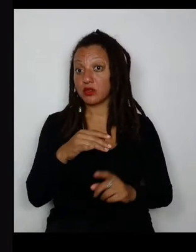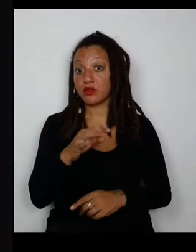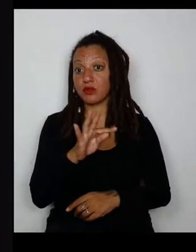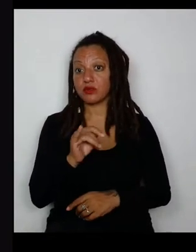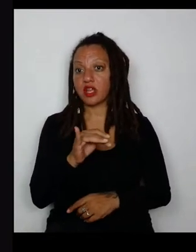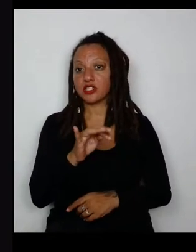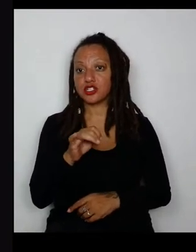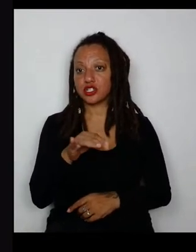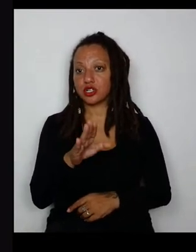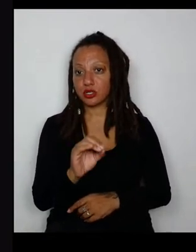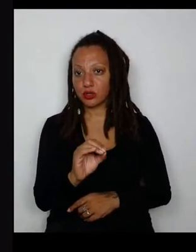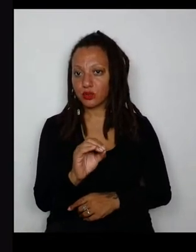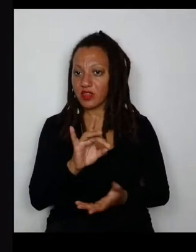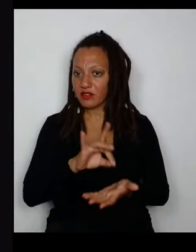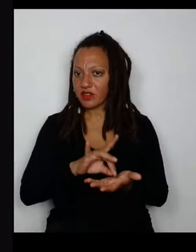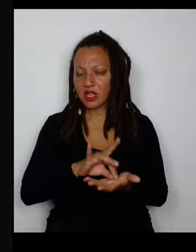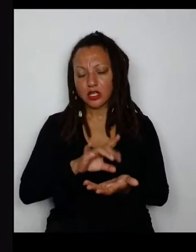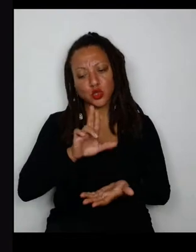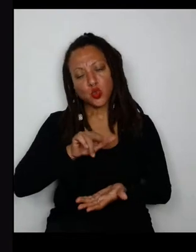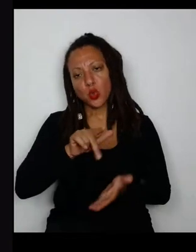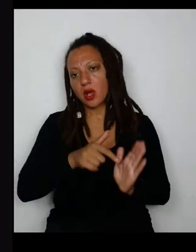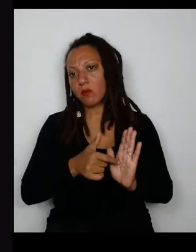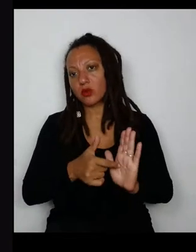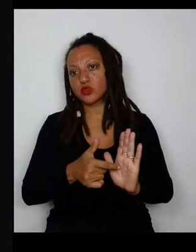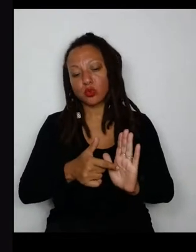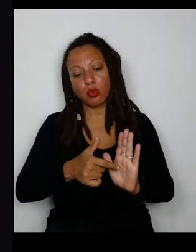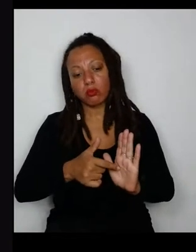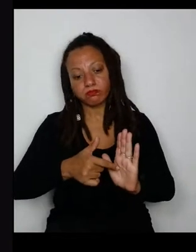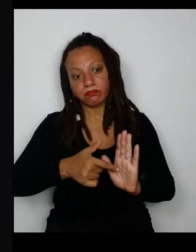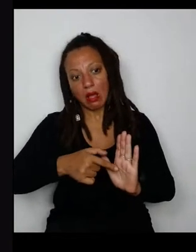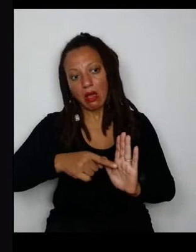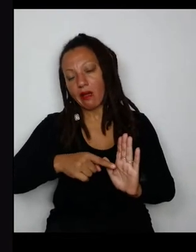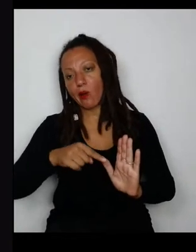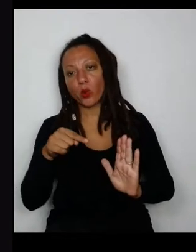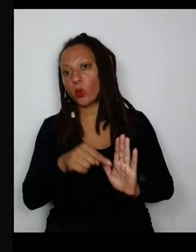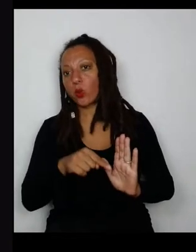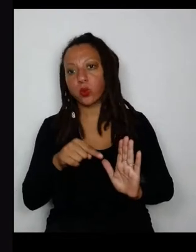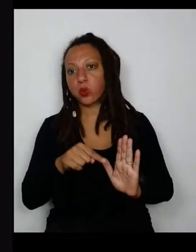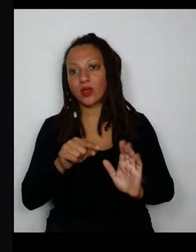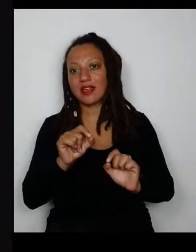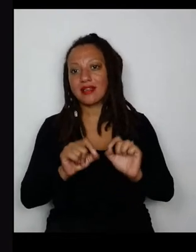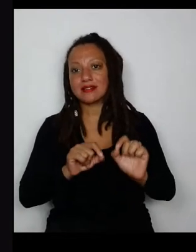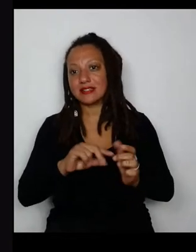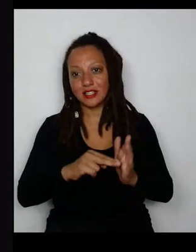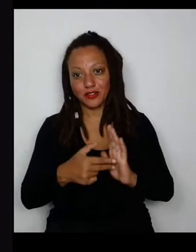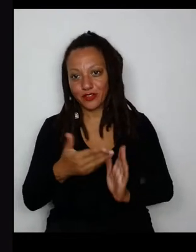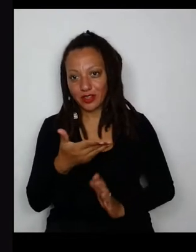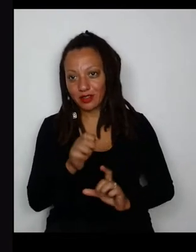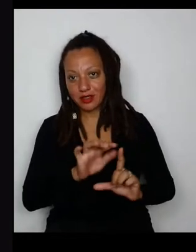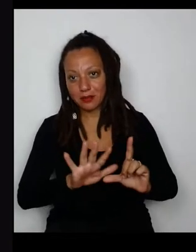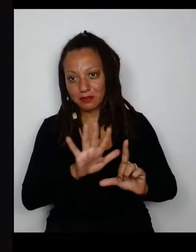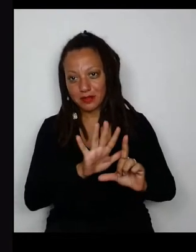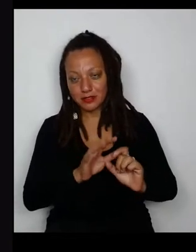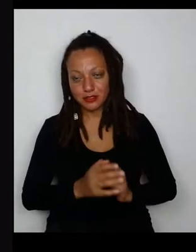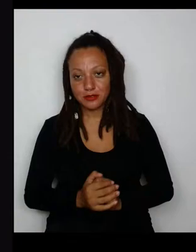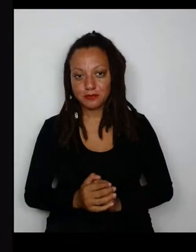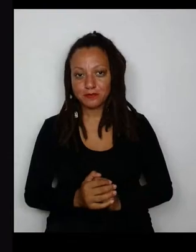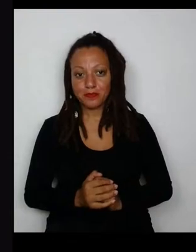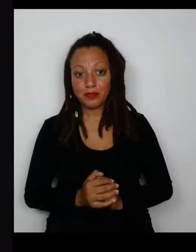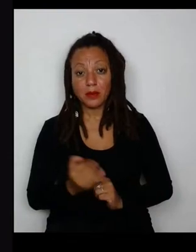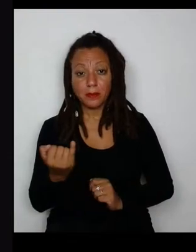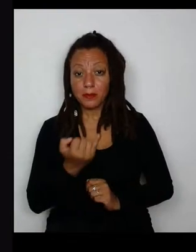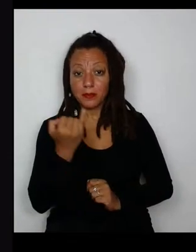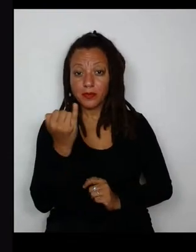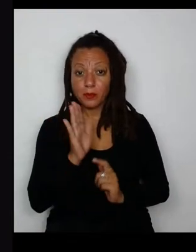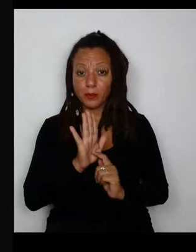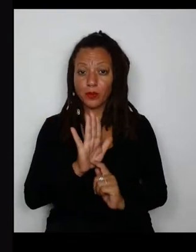tahitian idol and no one really knows what that image represents i would like to mention